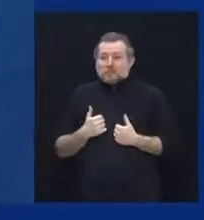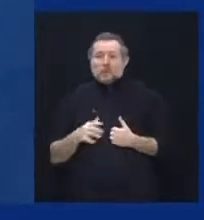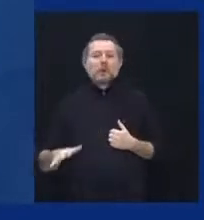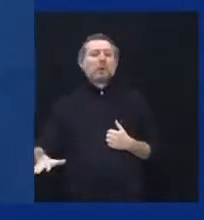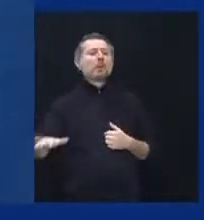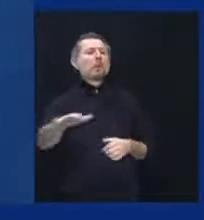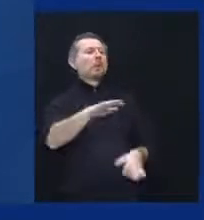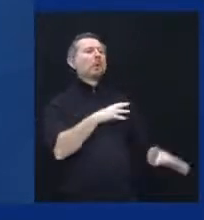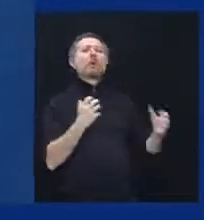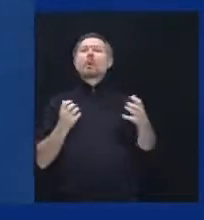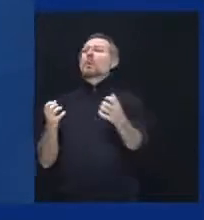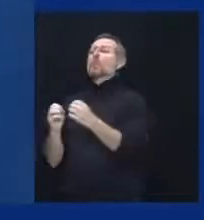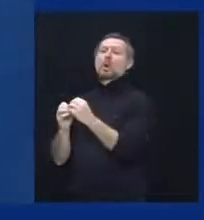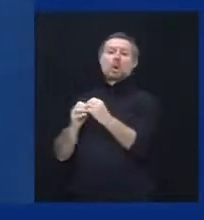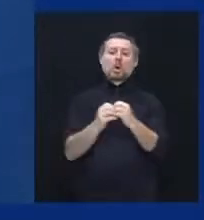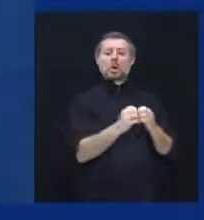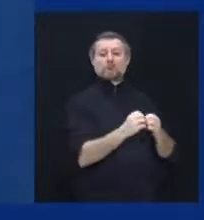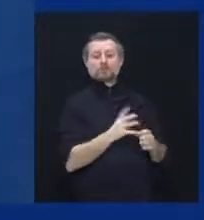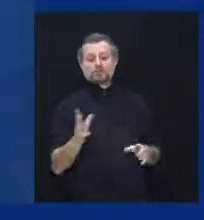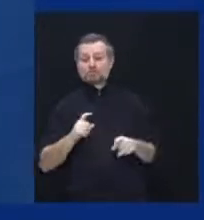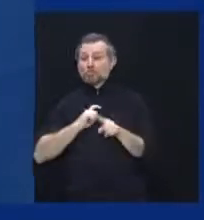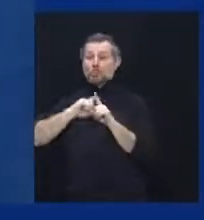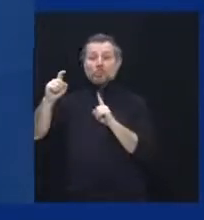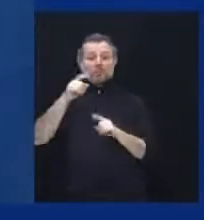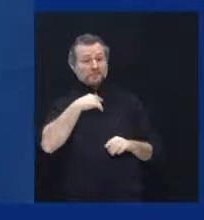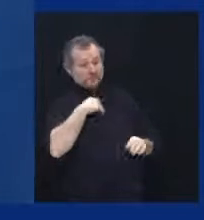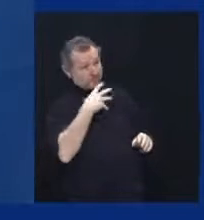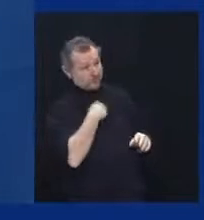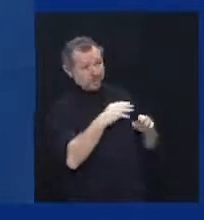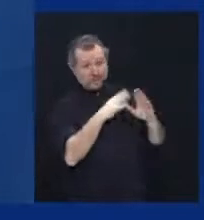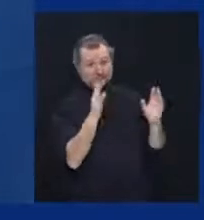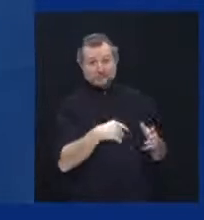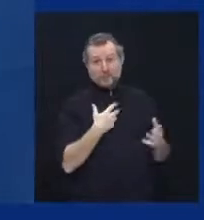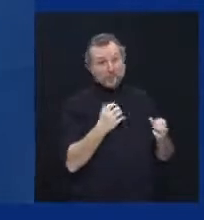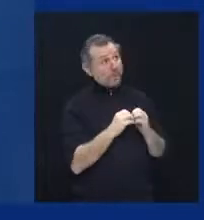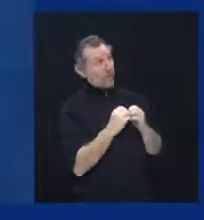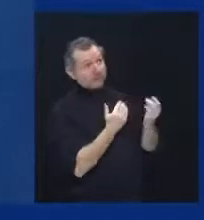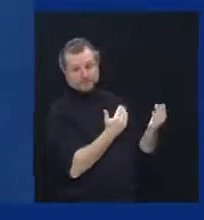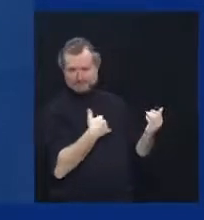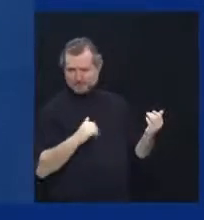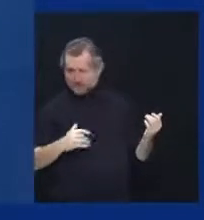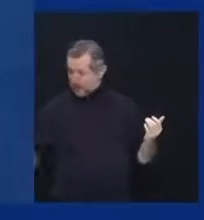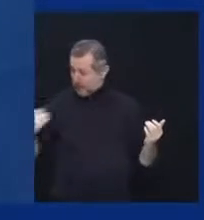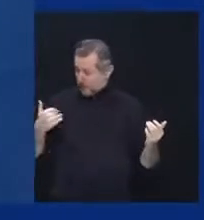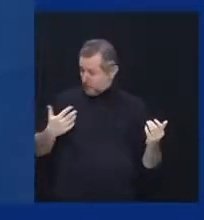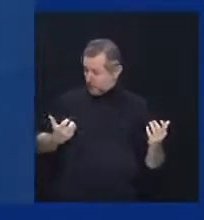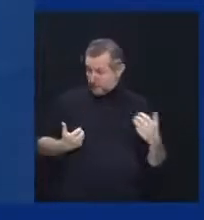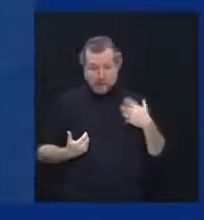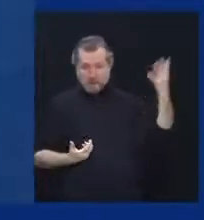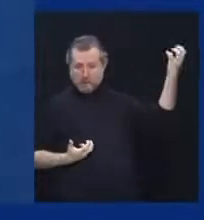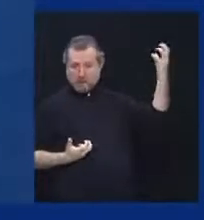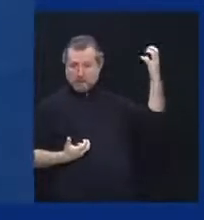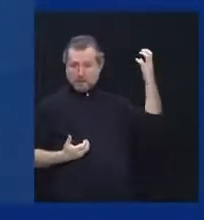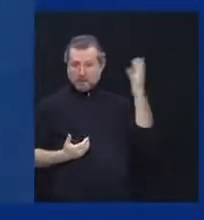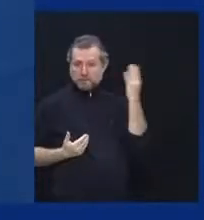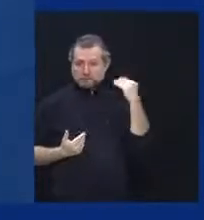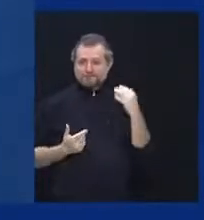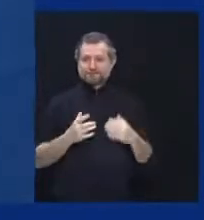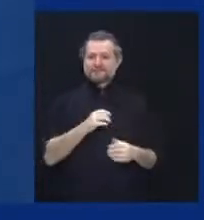get on the phone with the White House, I say, I want more. Every county executive says it. Every group says